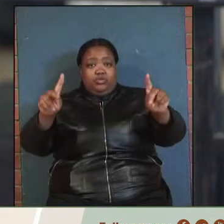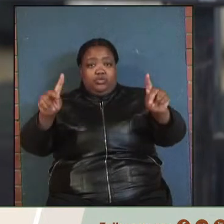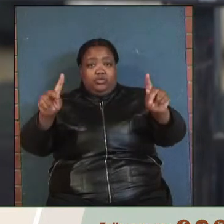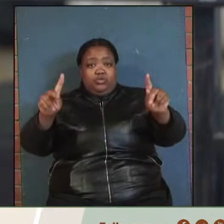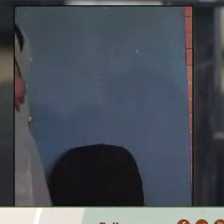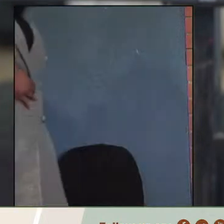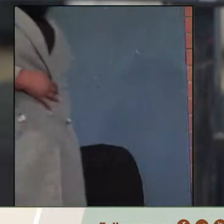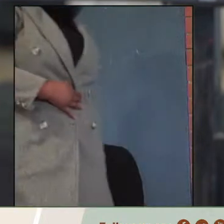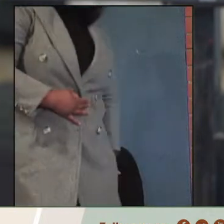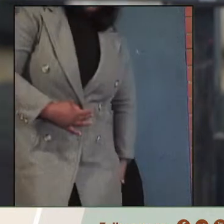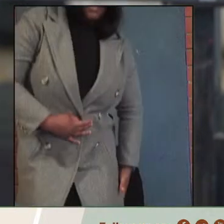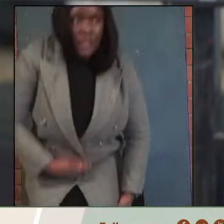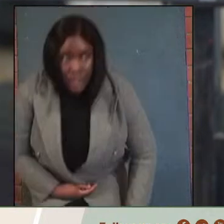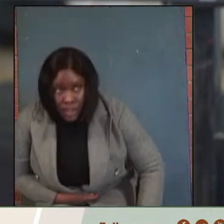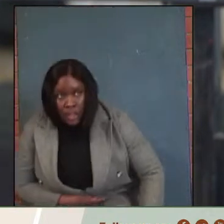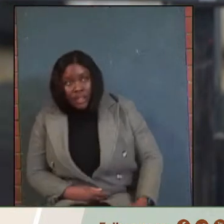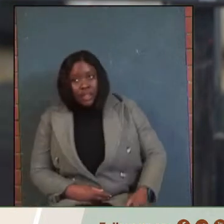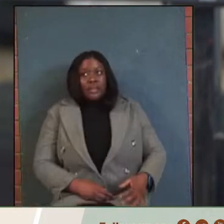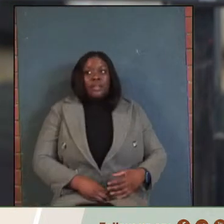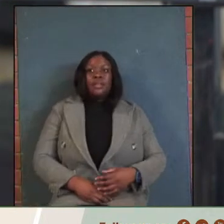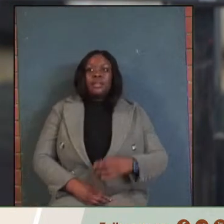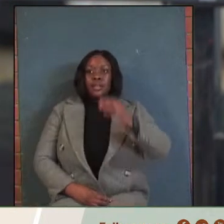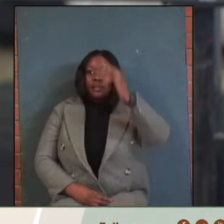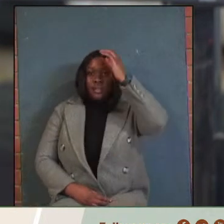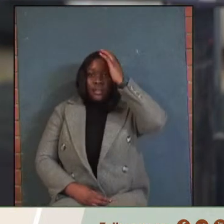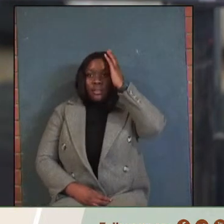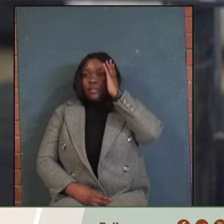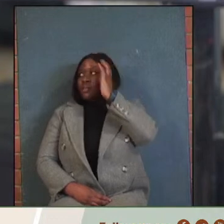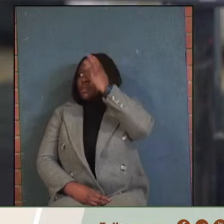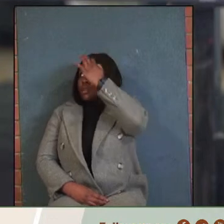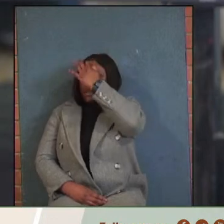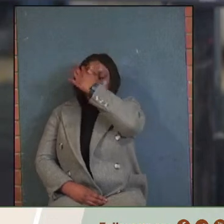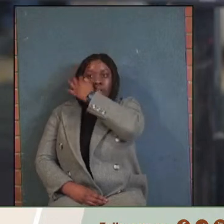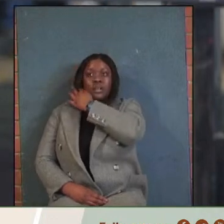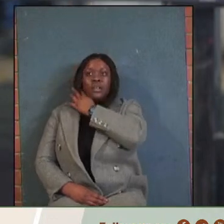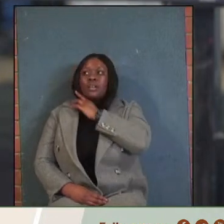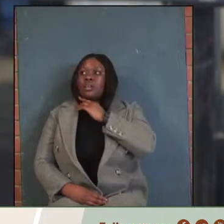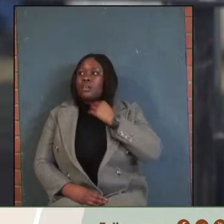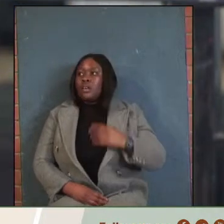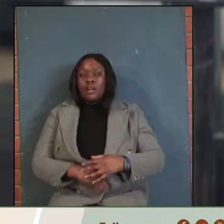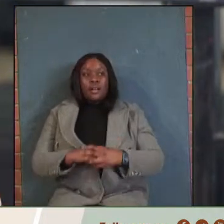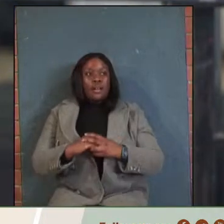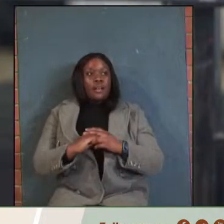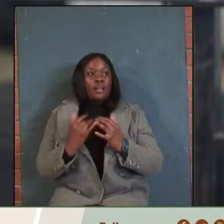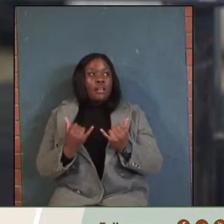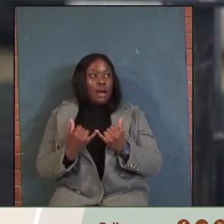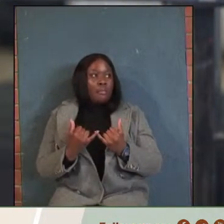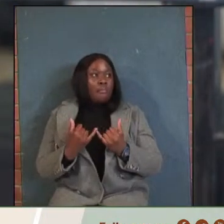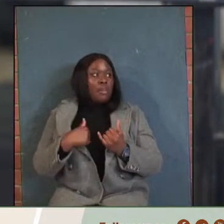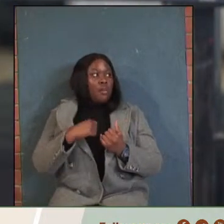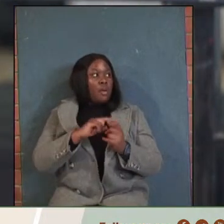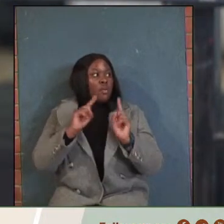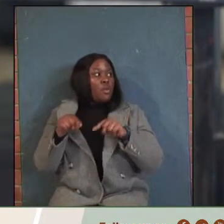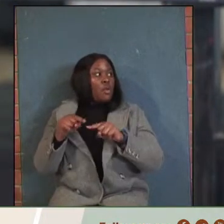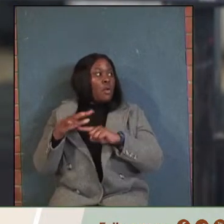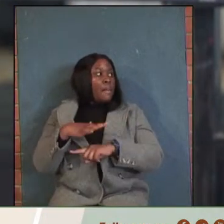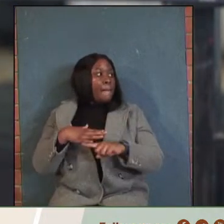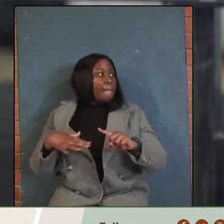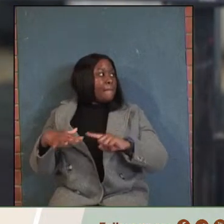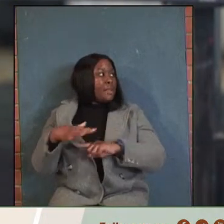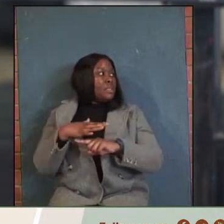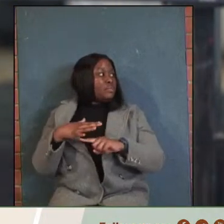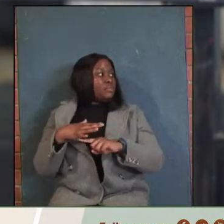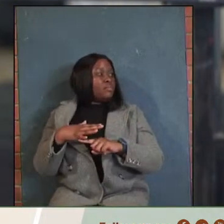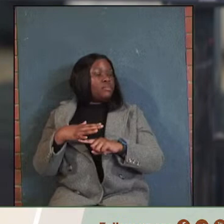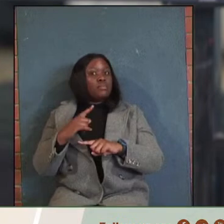comfortability and more. In my community, there is no library. And as a learner, I would like to go to a place where I can read and enjoy my book. And that's